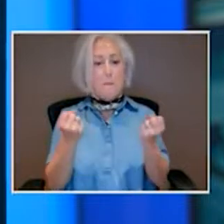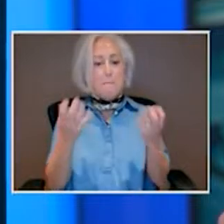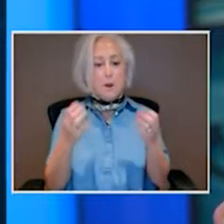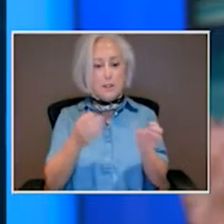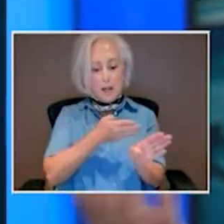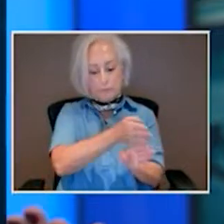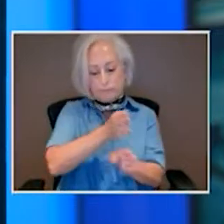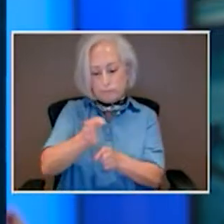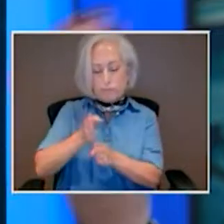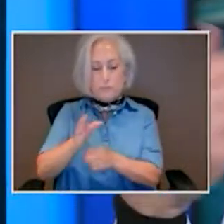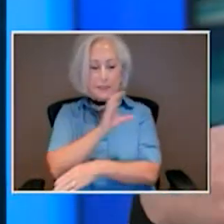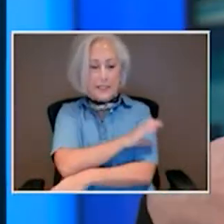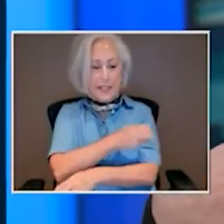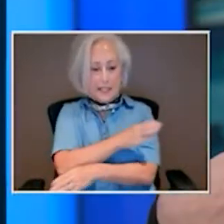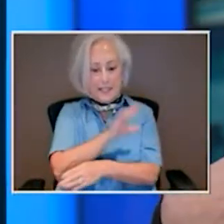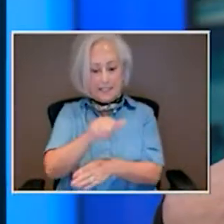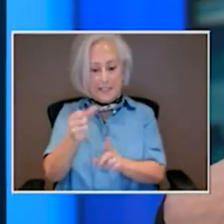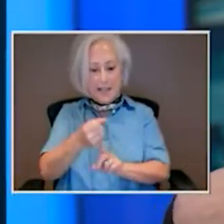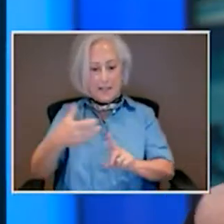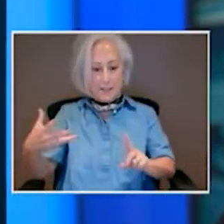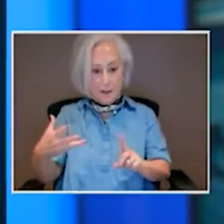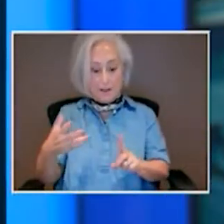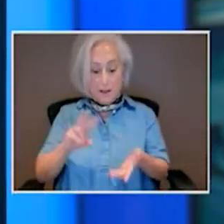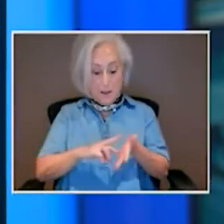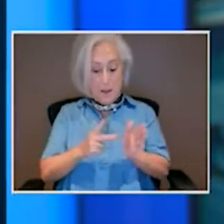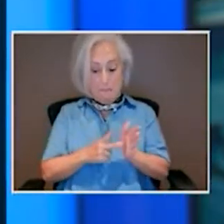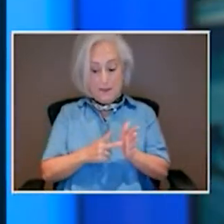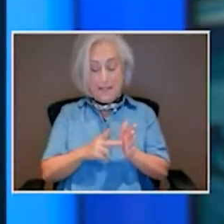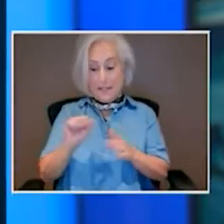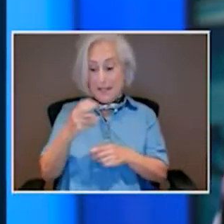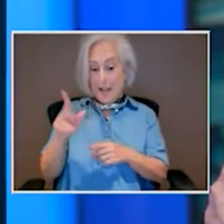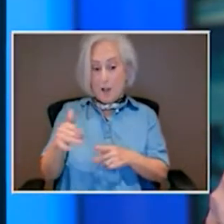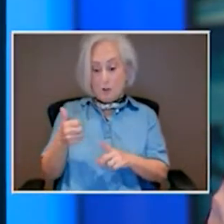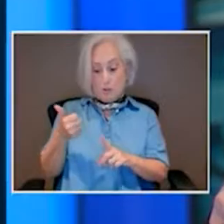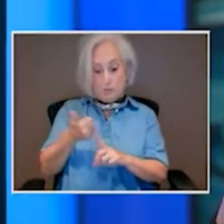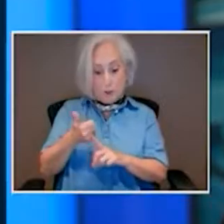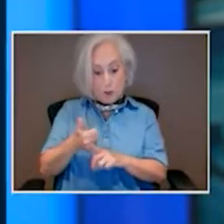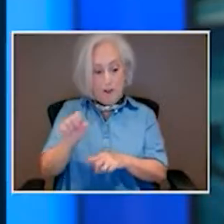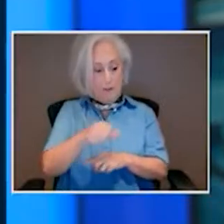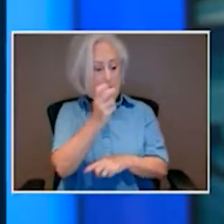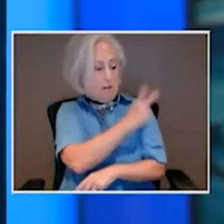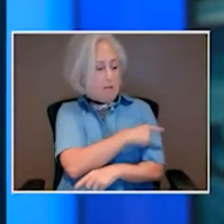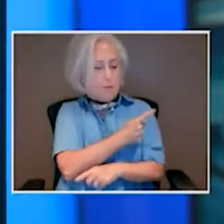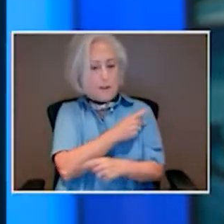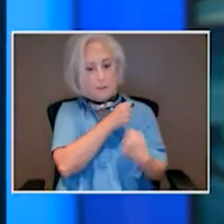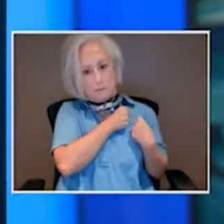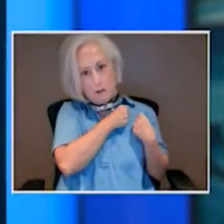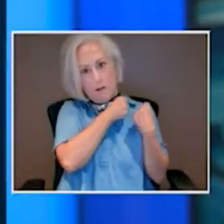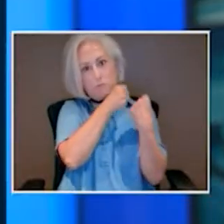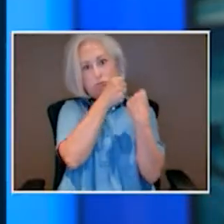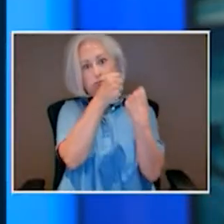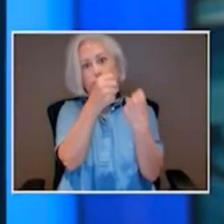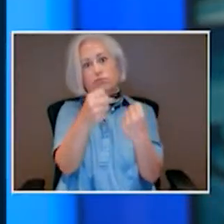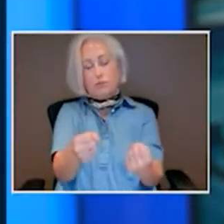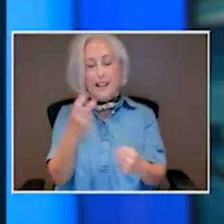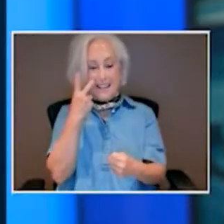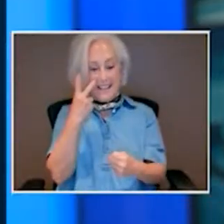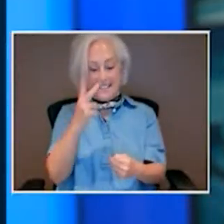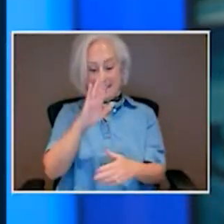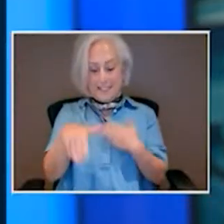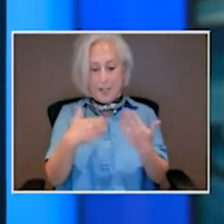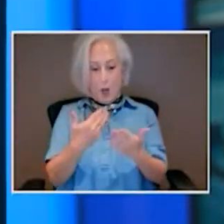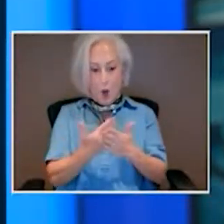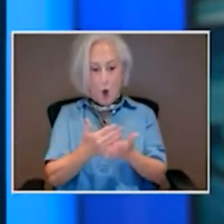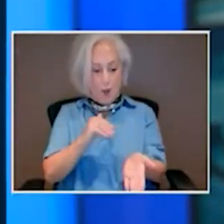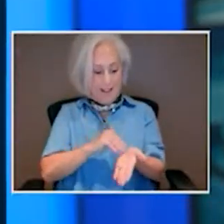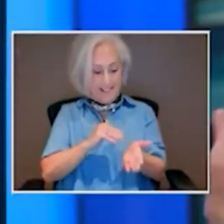those so patients like Ashley that are driving such a distance can see all of their providers from getting their imaging reviewed, any additional